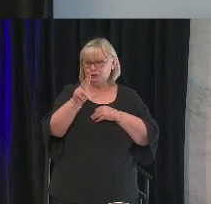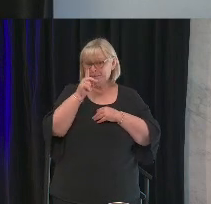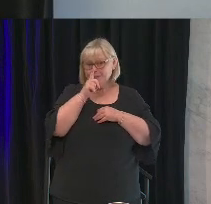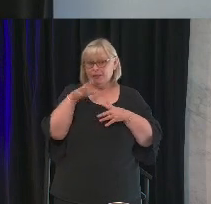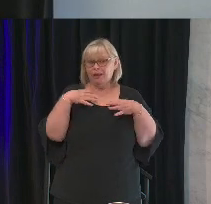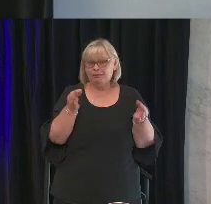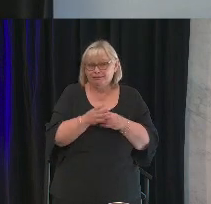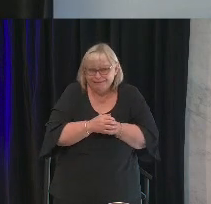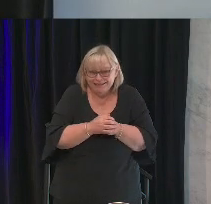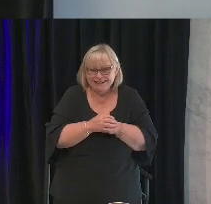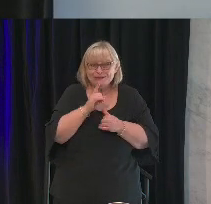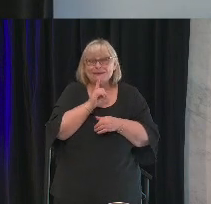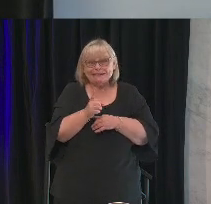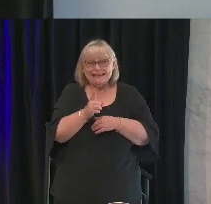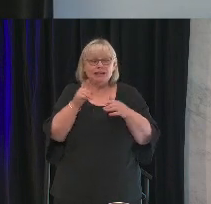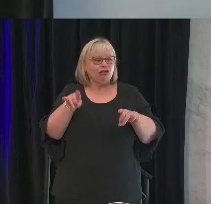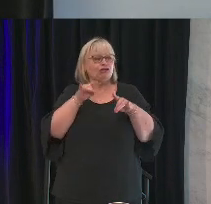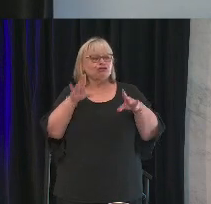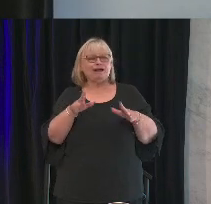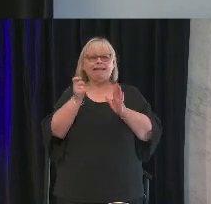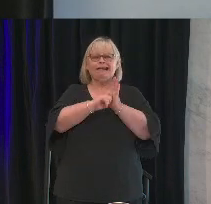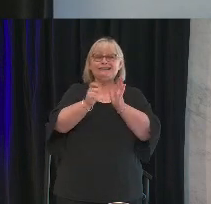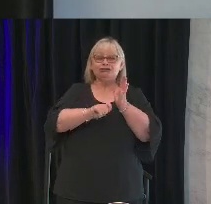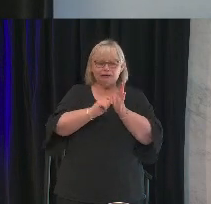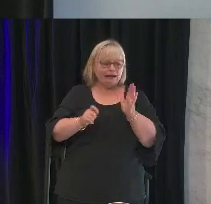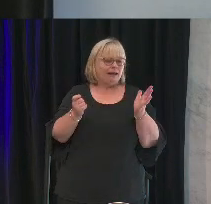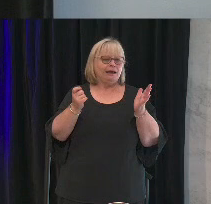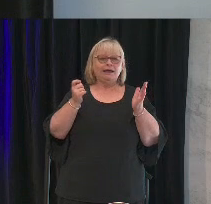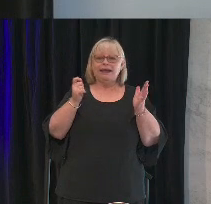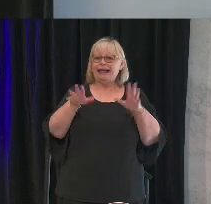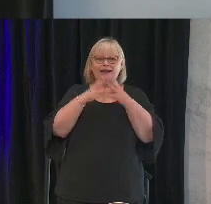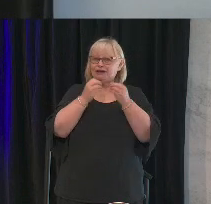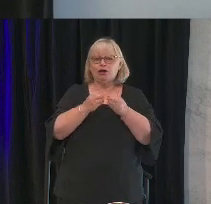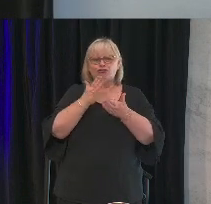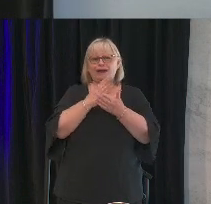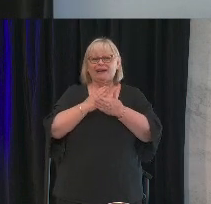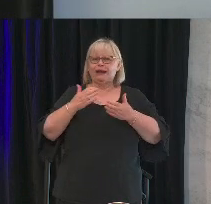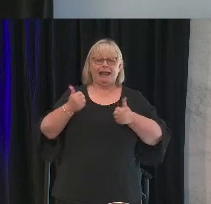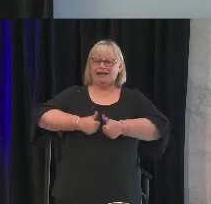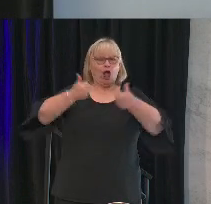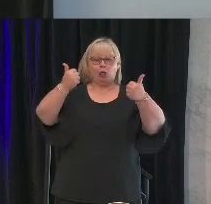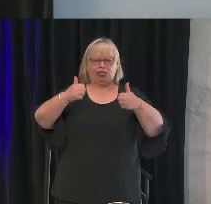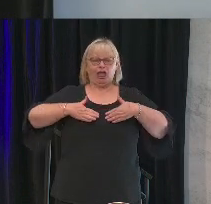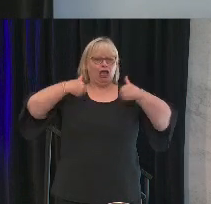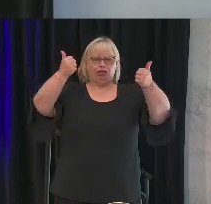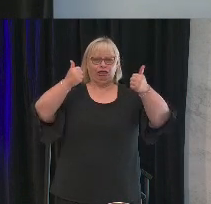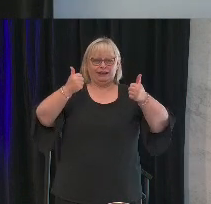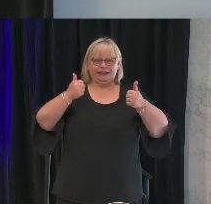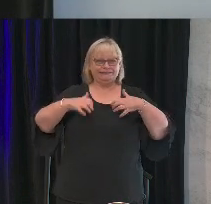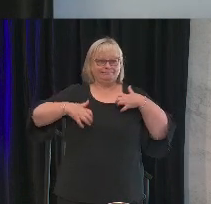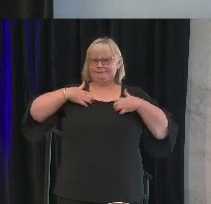entries says that Australian literature, Australian writing is flourishing. It is